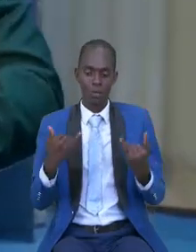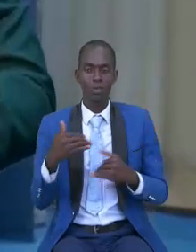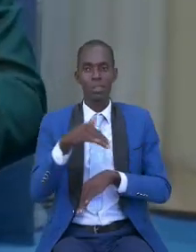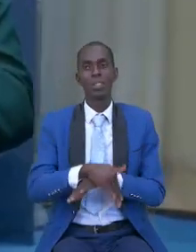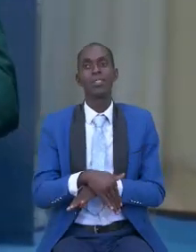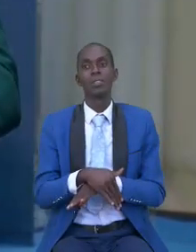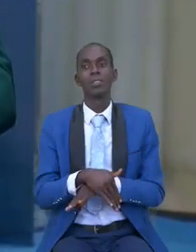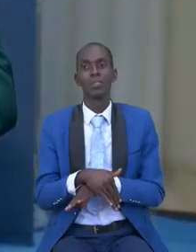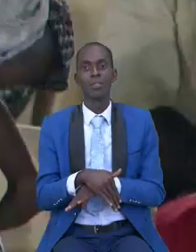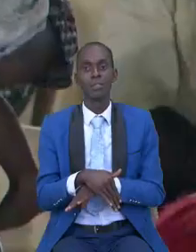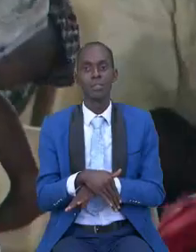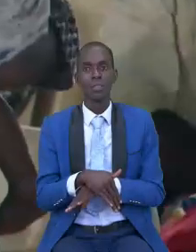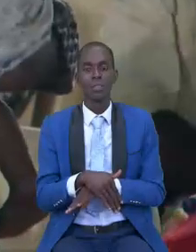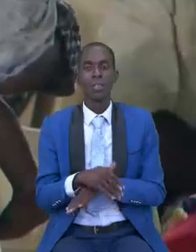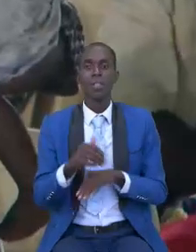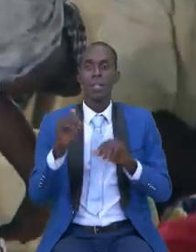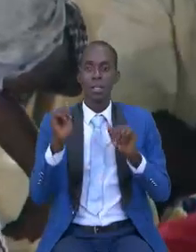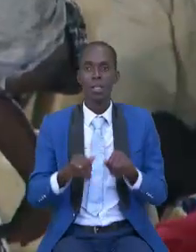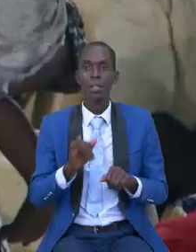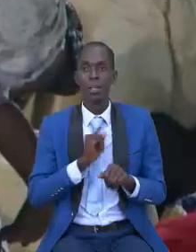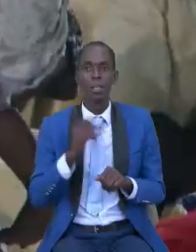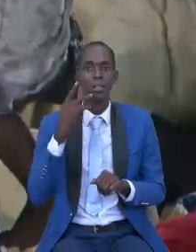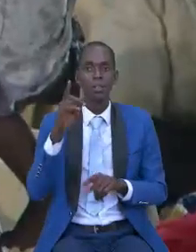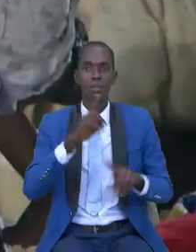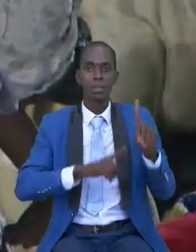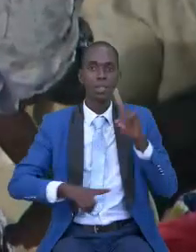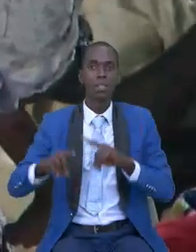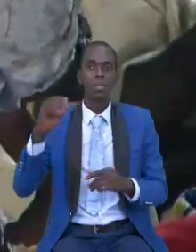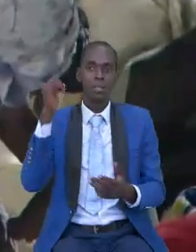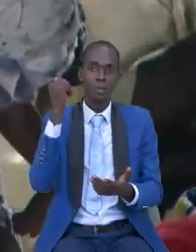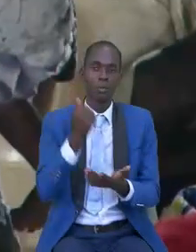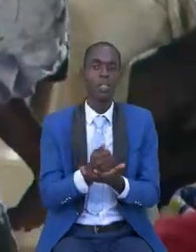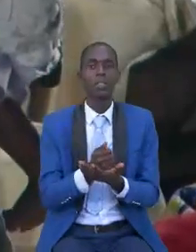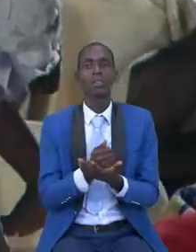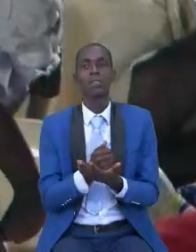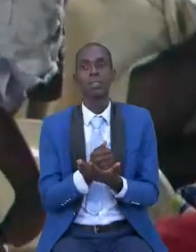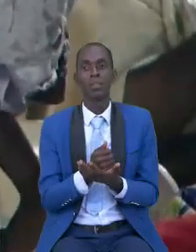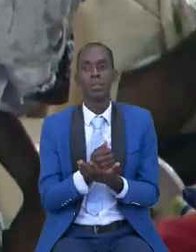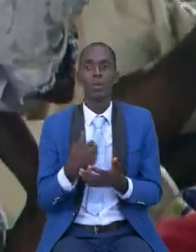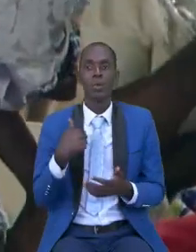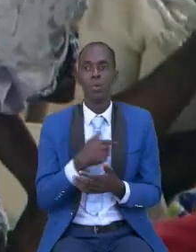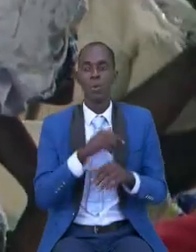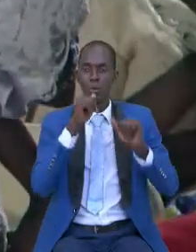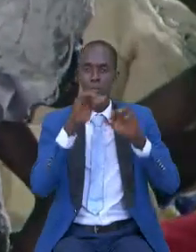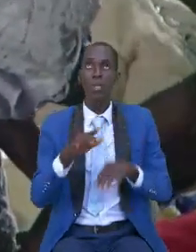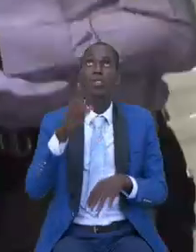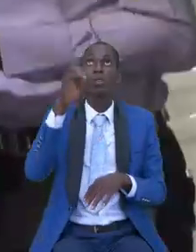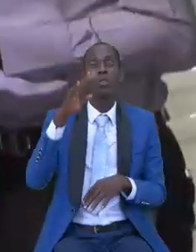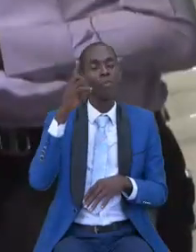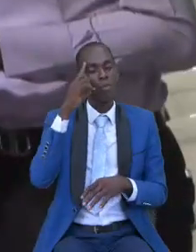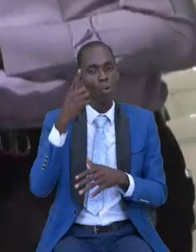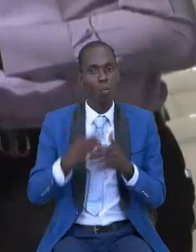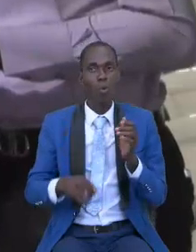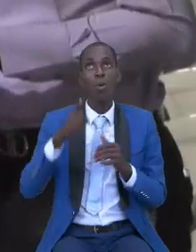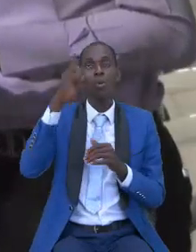name. Can I hear bigger amen? We bless God for what God has helped you to